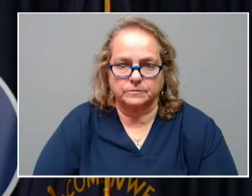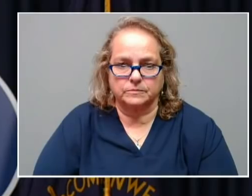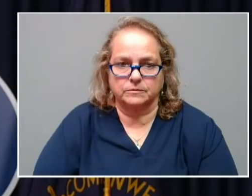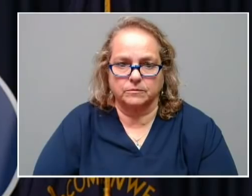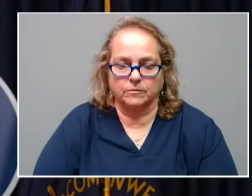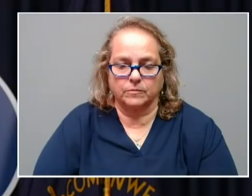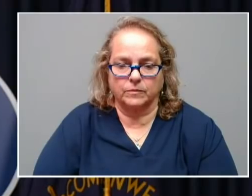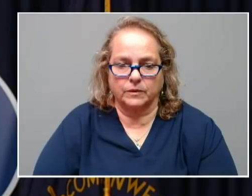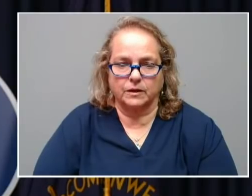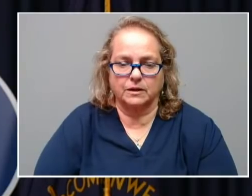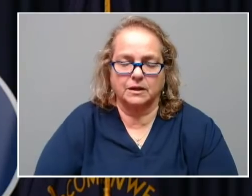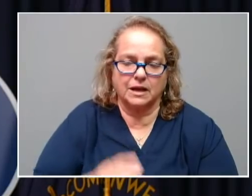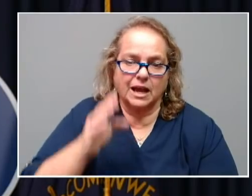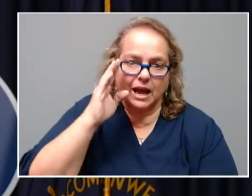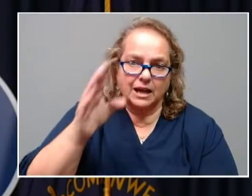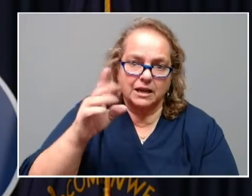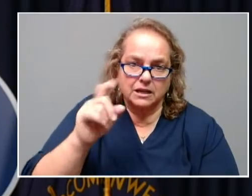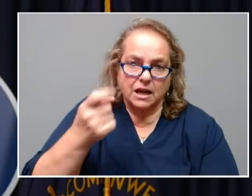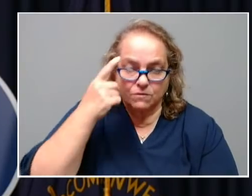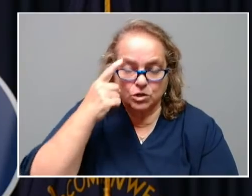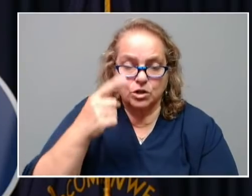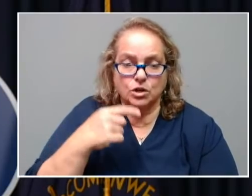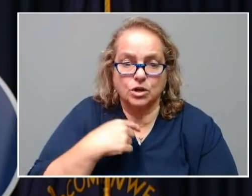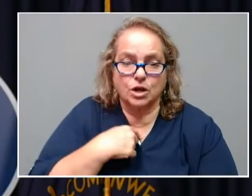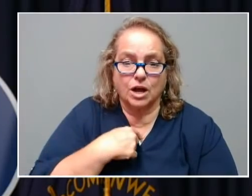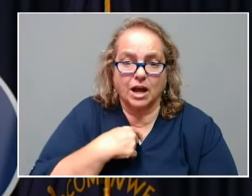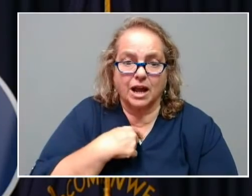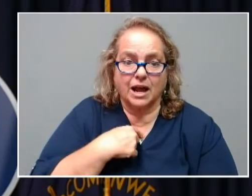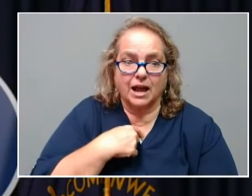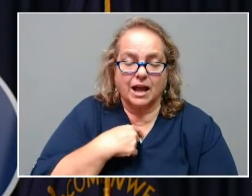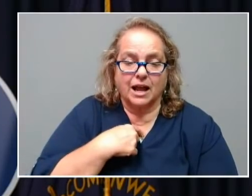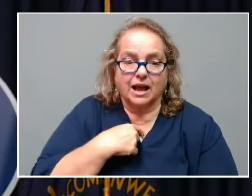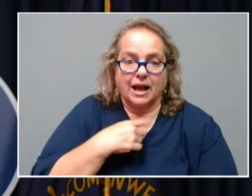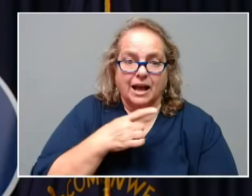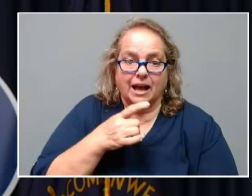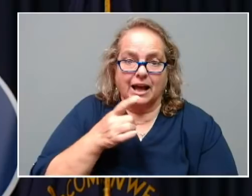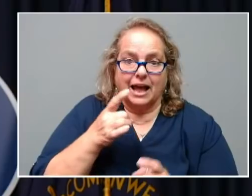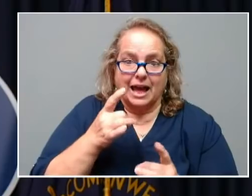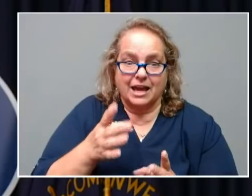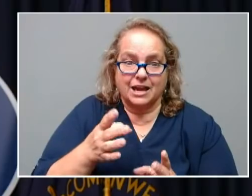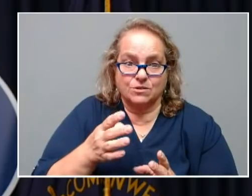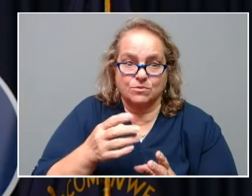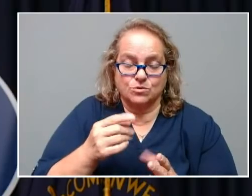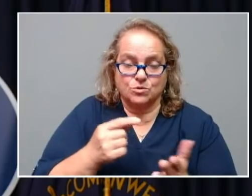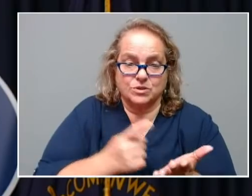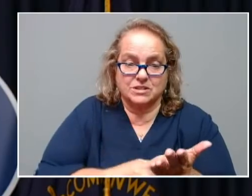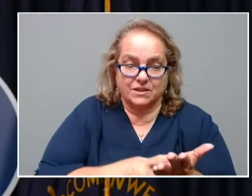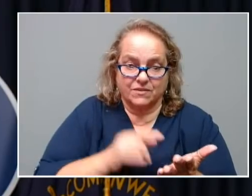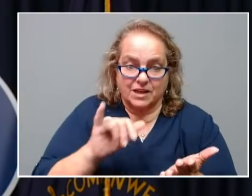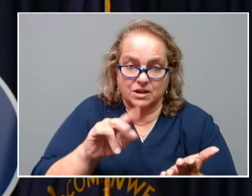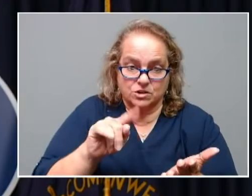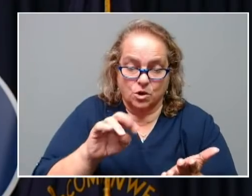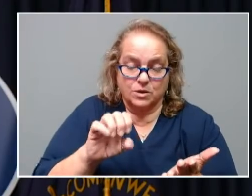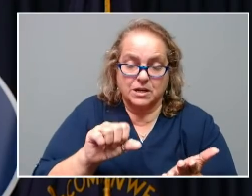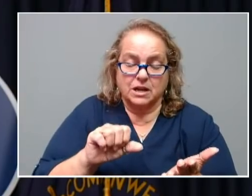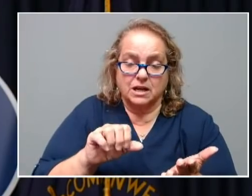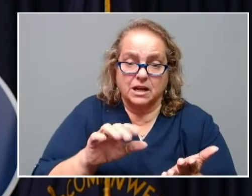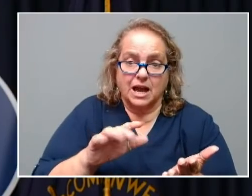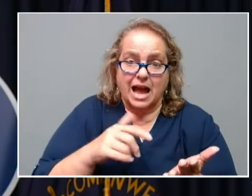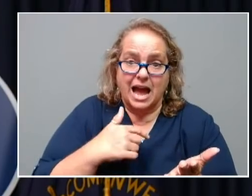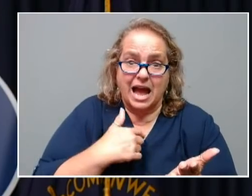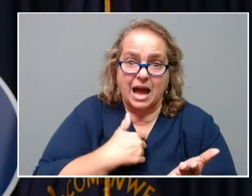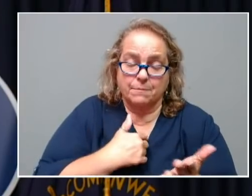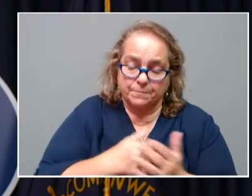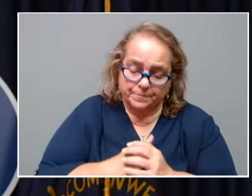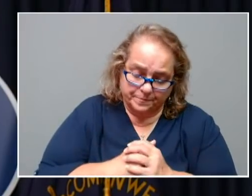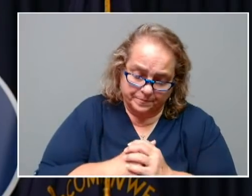Hi, Governor. I hate we didn't end on that note, but I am just thinking about